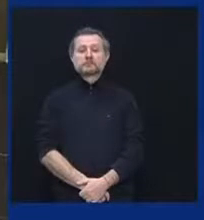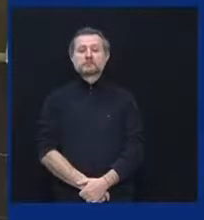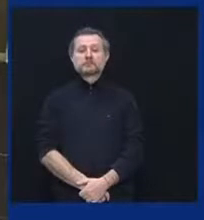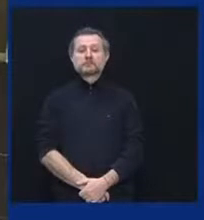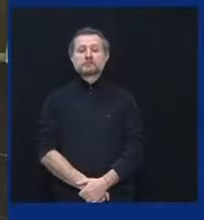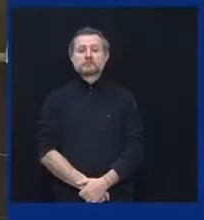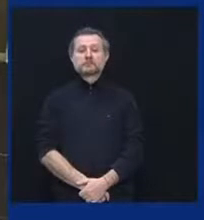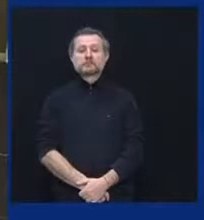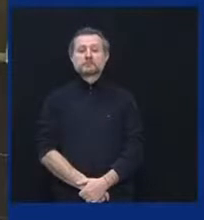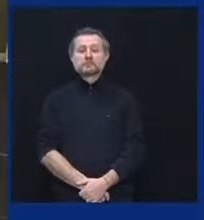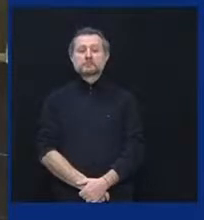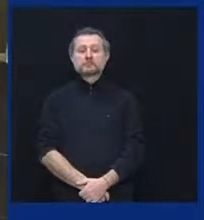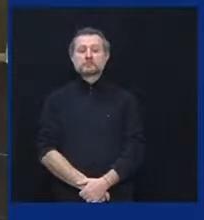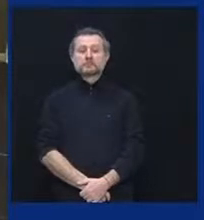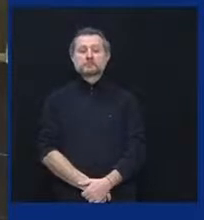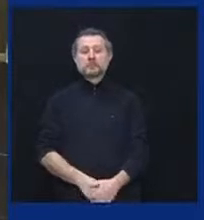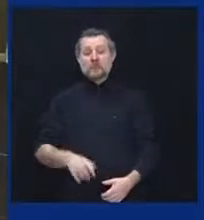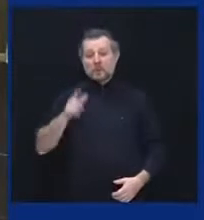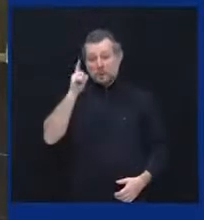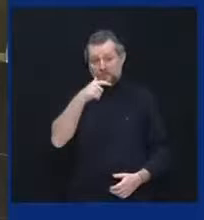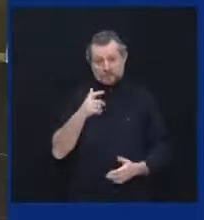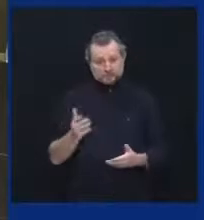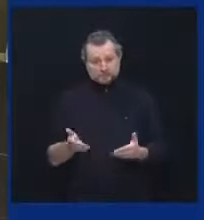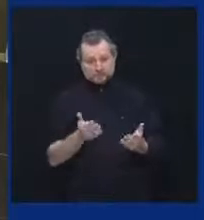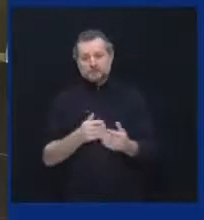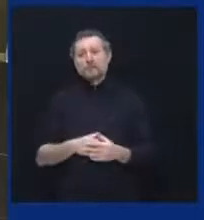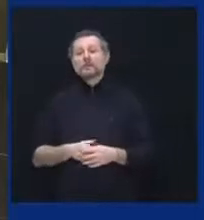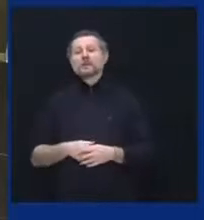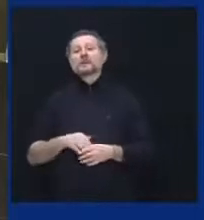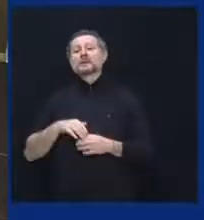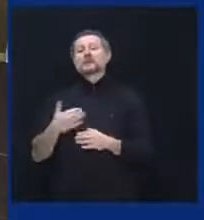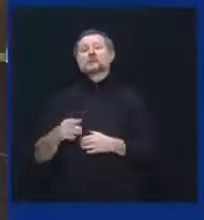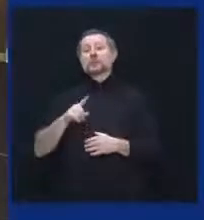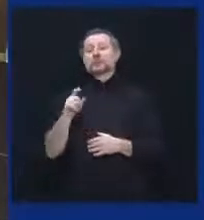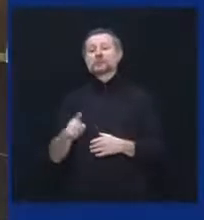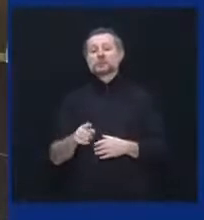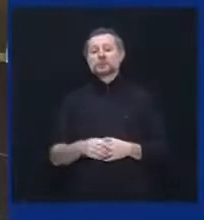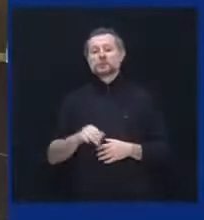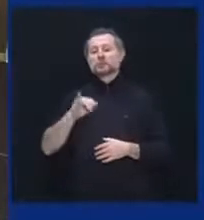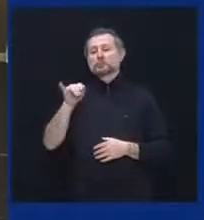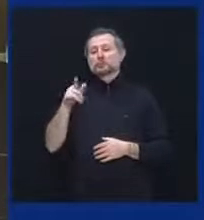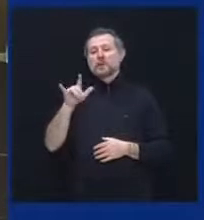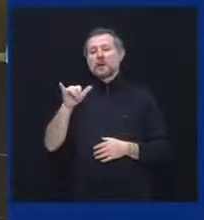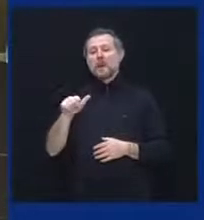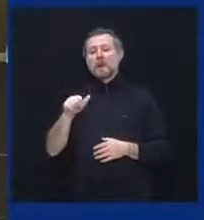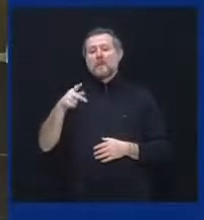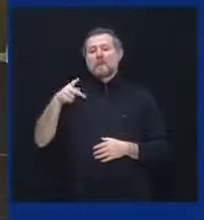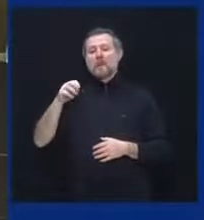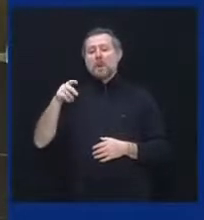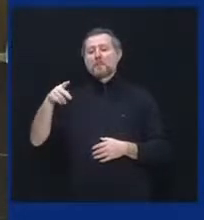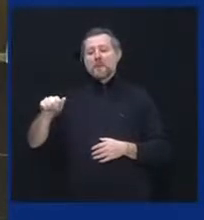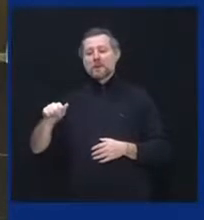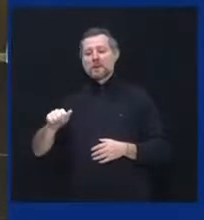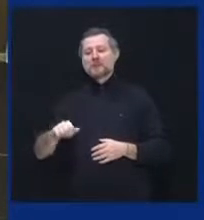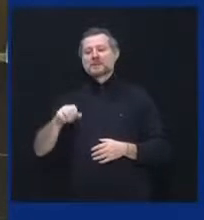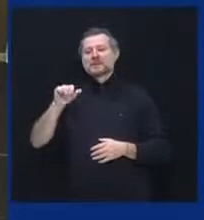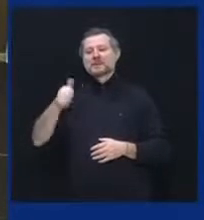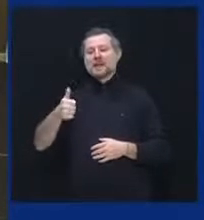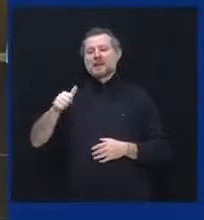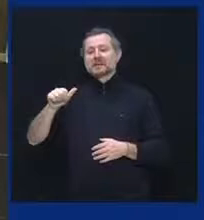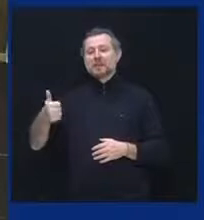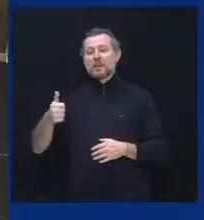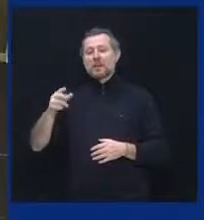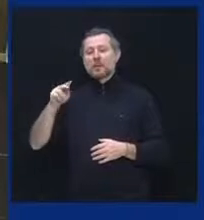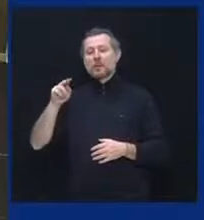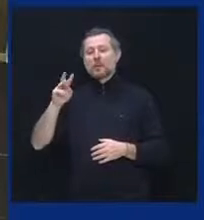Next Governor, question, operator. Governor, your next question comes from Julia Papa of 1010 Wins. Juliet, your line